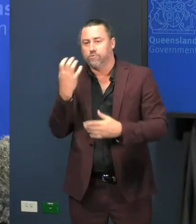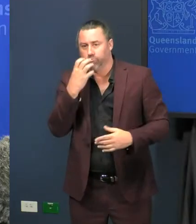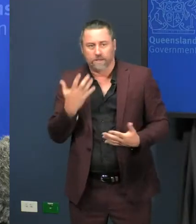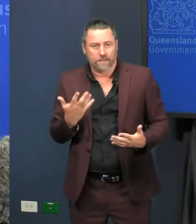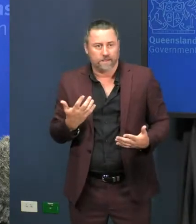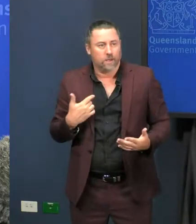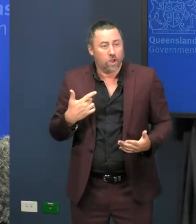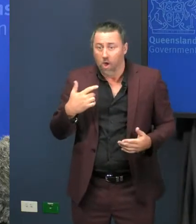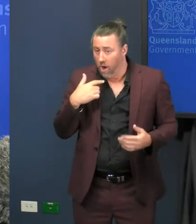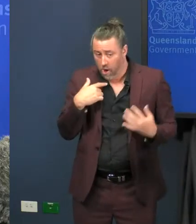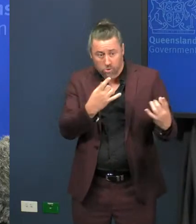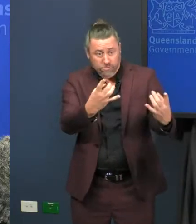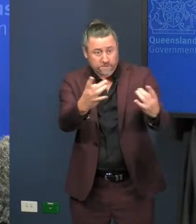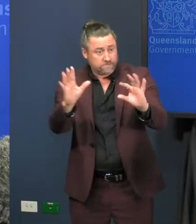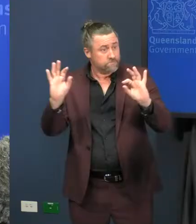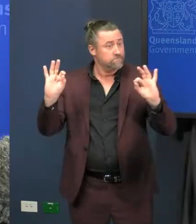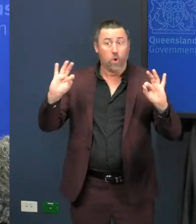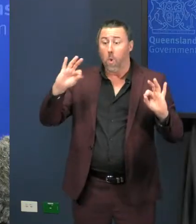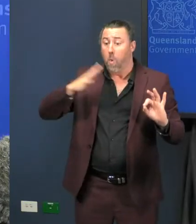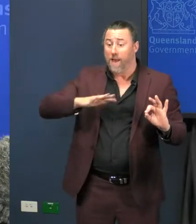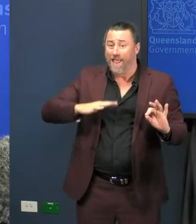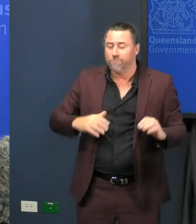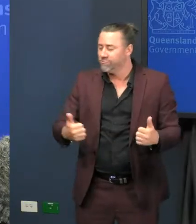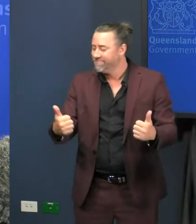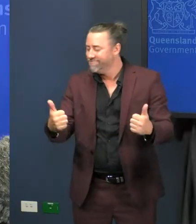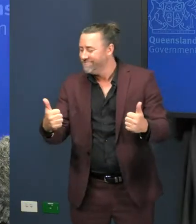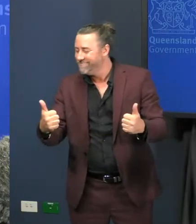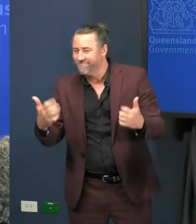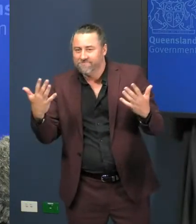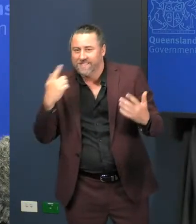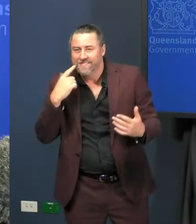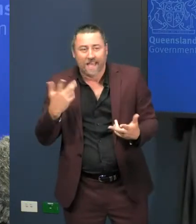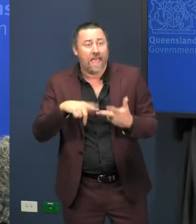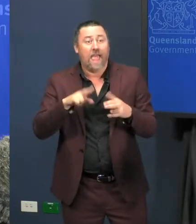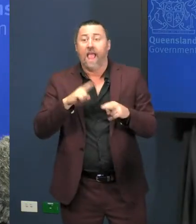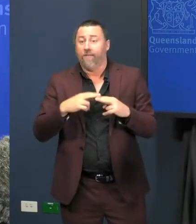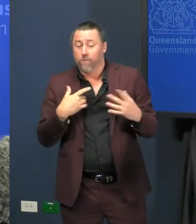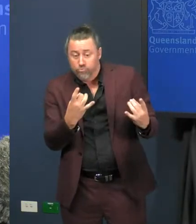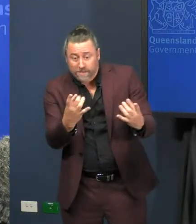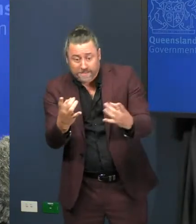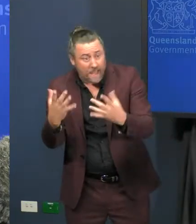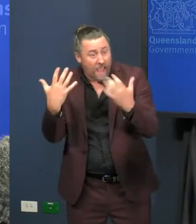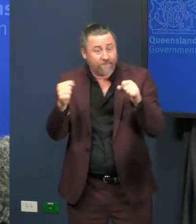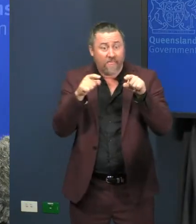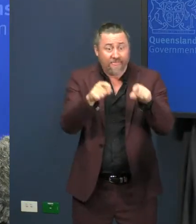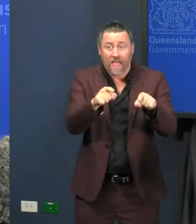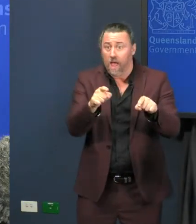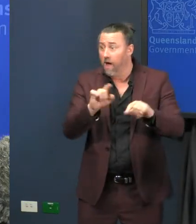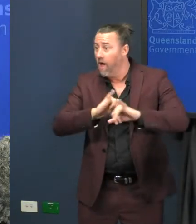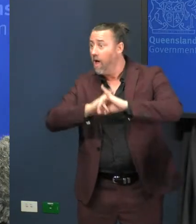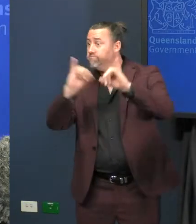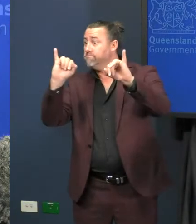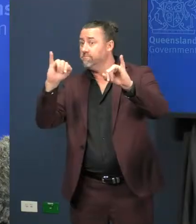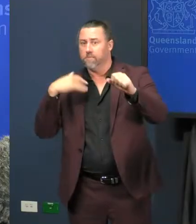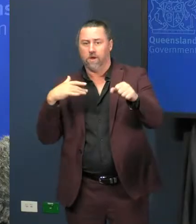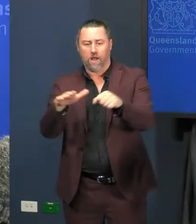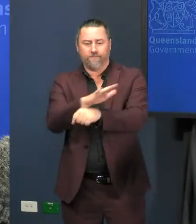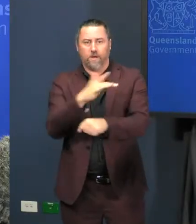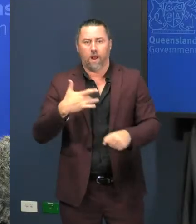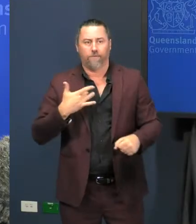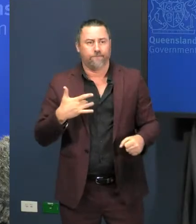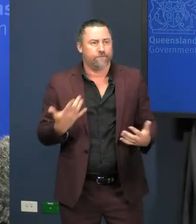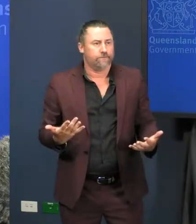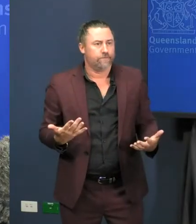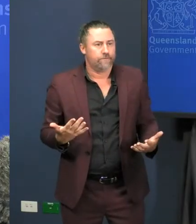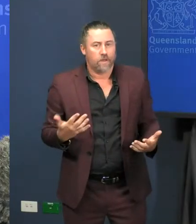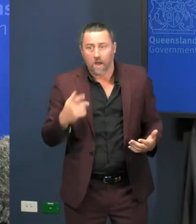and part of that is making sure that there is capacity in the health system, and where there are vulnerable people